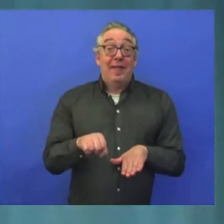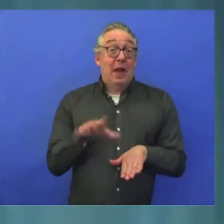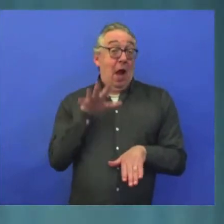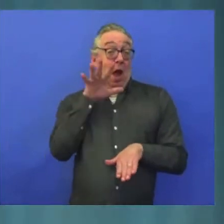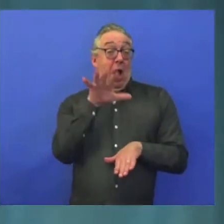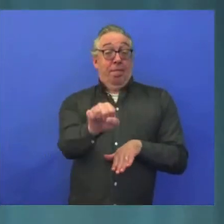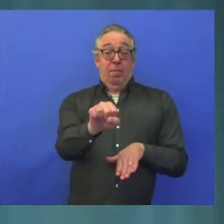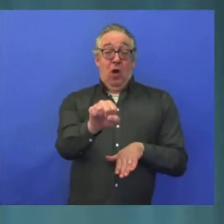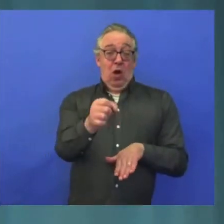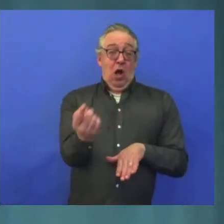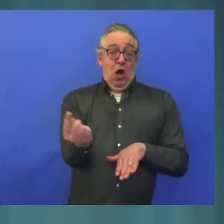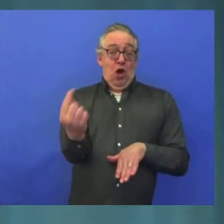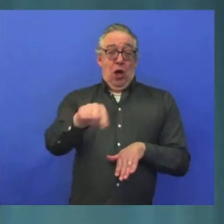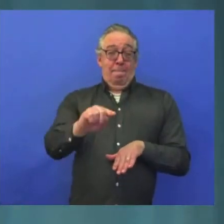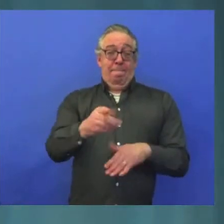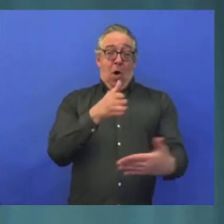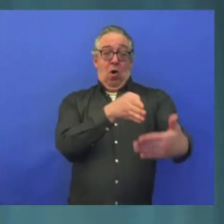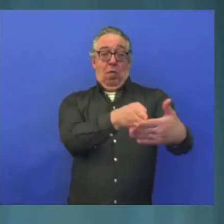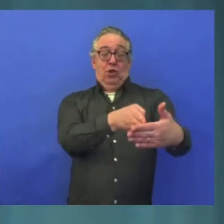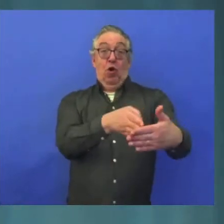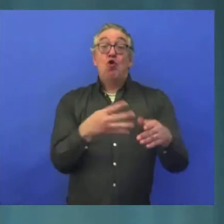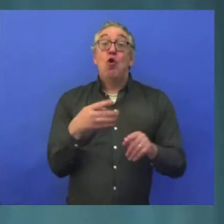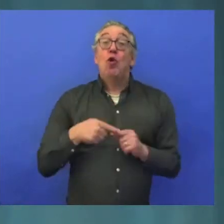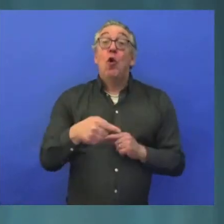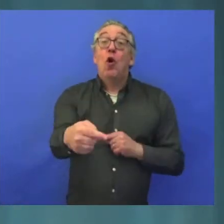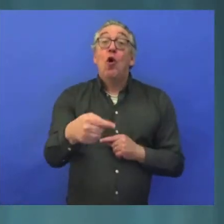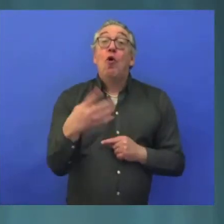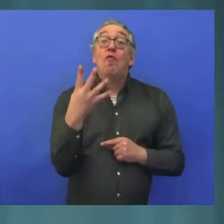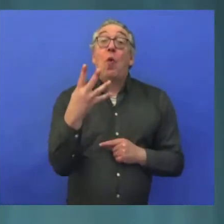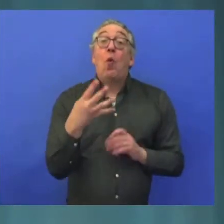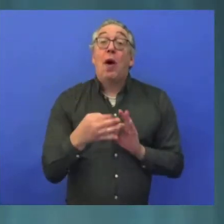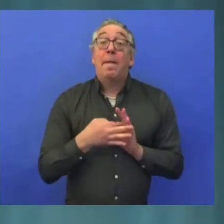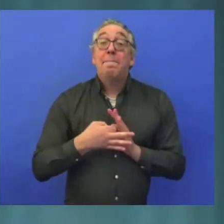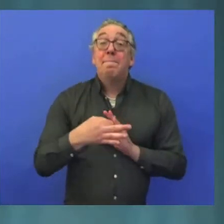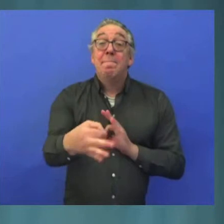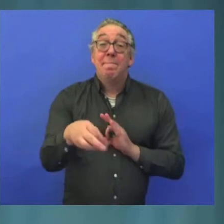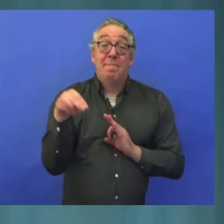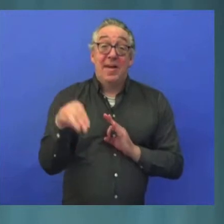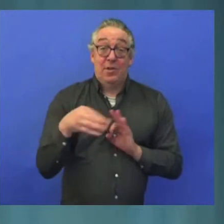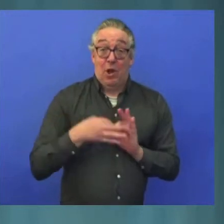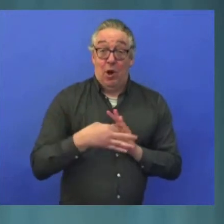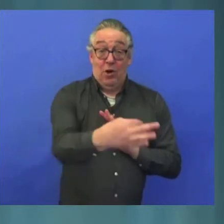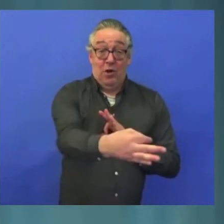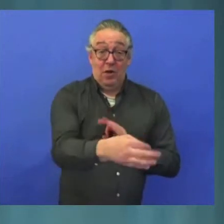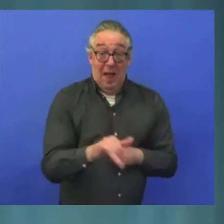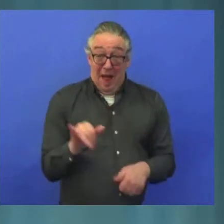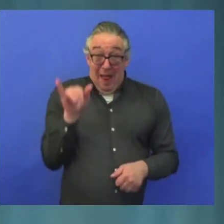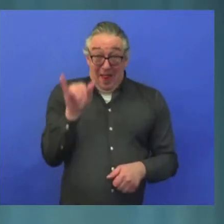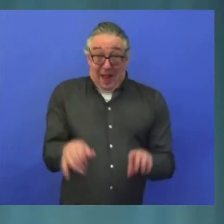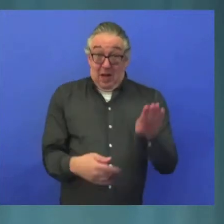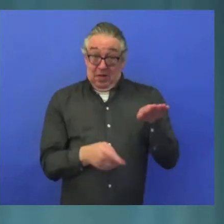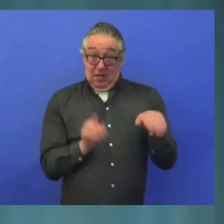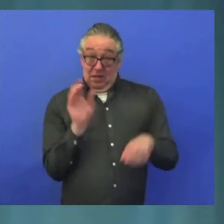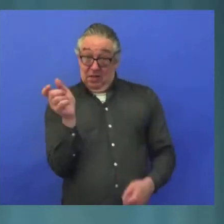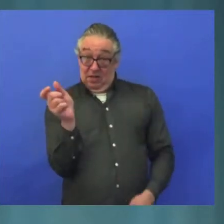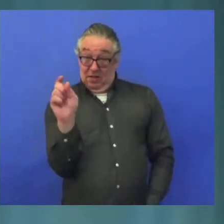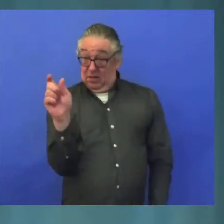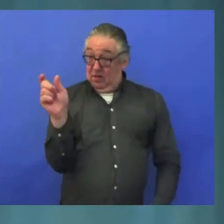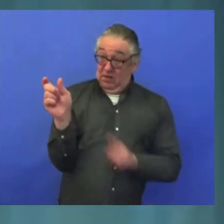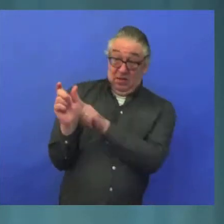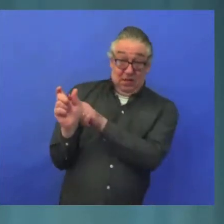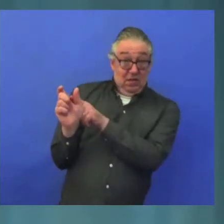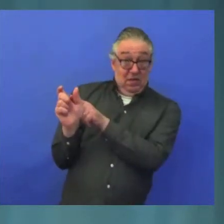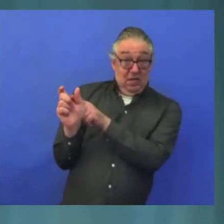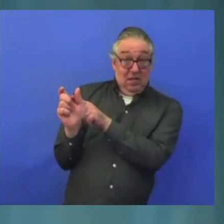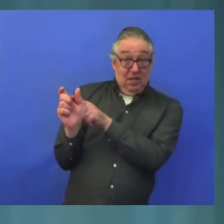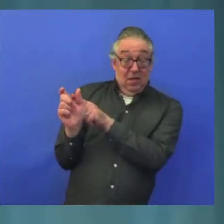The small electronic engine in it. This electronic system is able to give warnings before